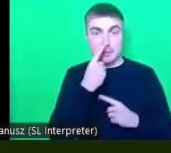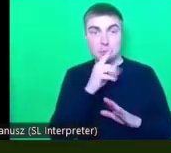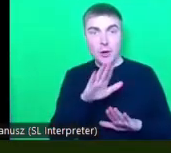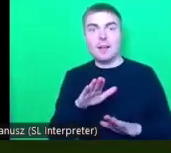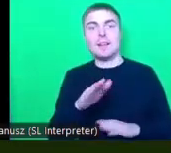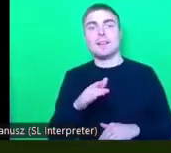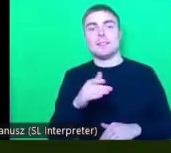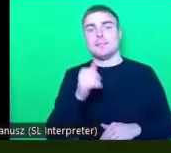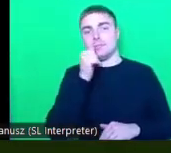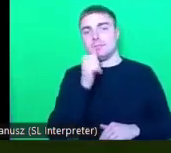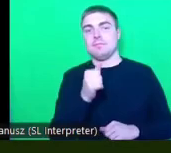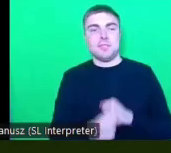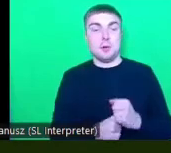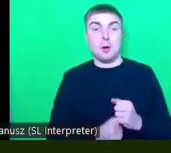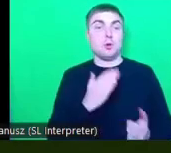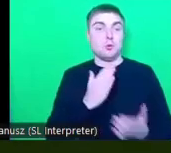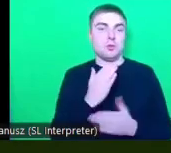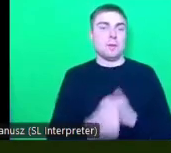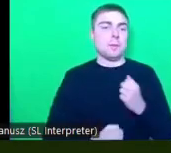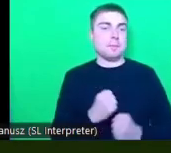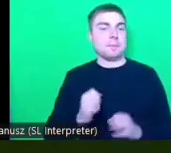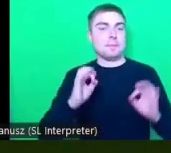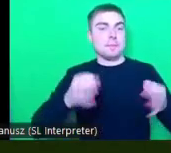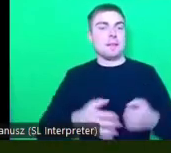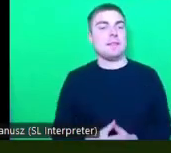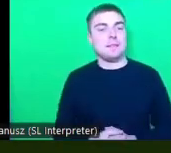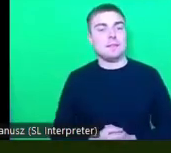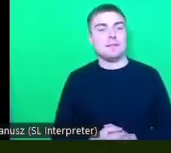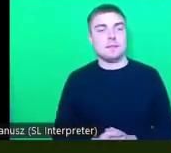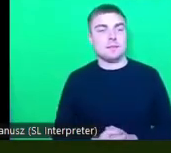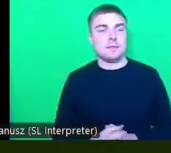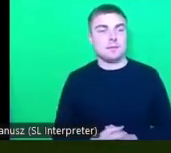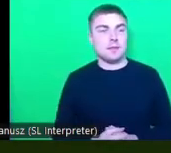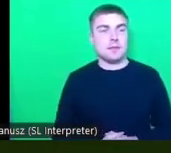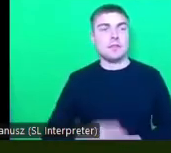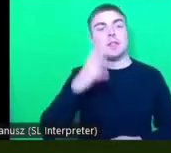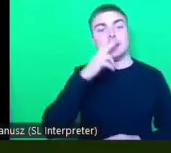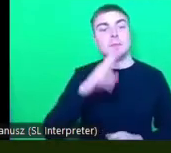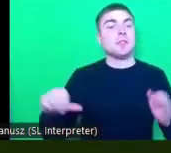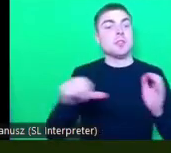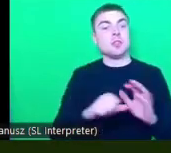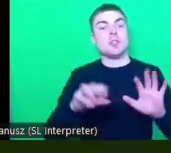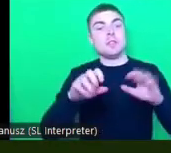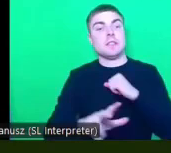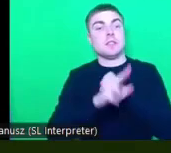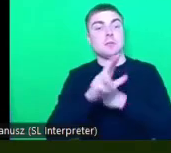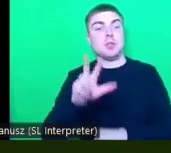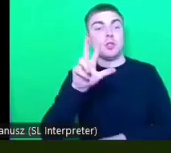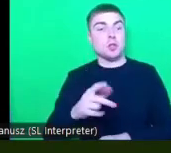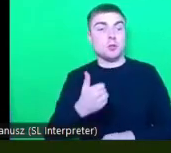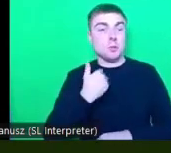Aha, okay, good. So here you will see. So in 1983, the first wolves established in this